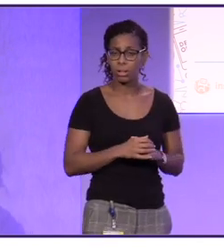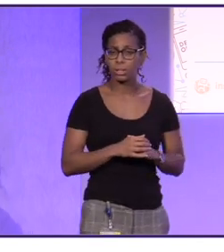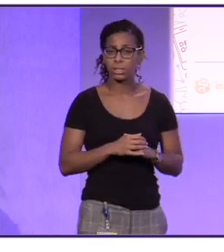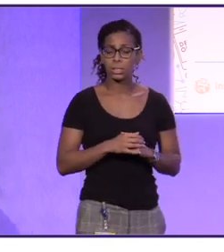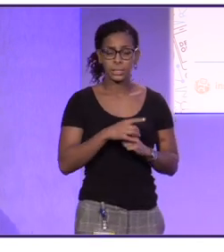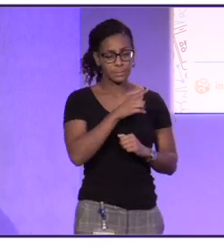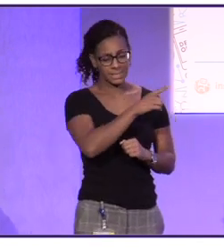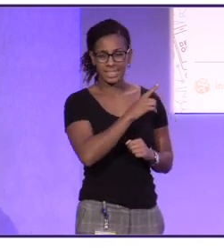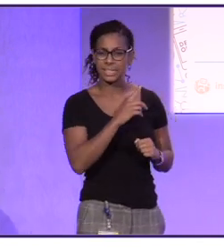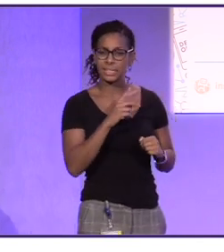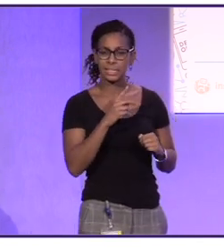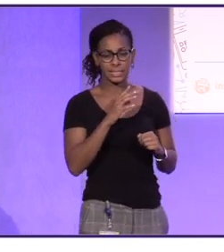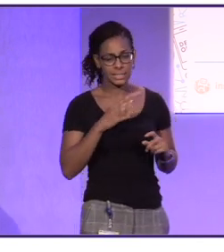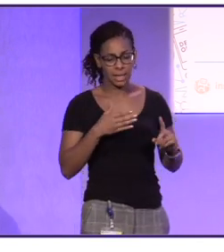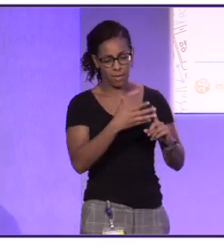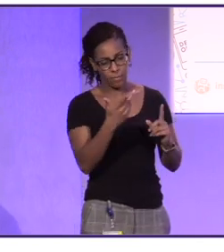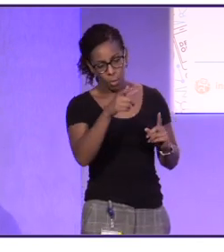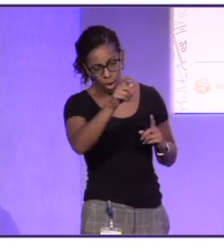customer